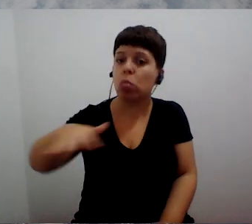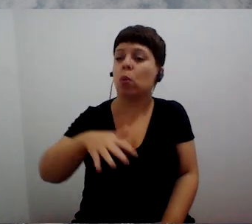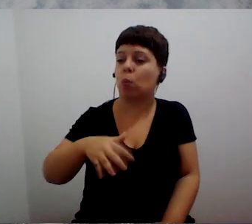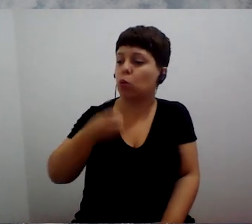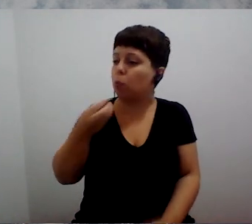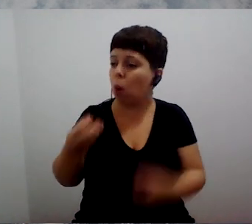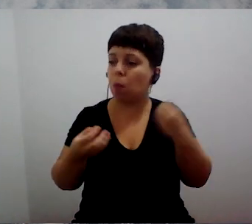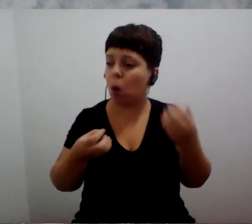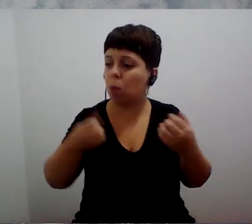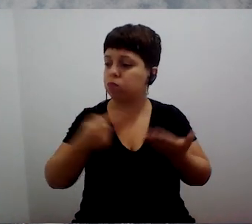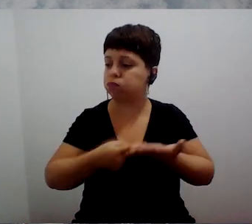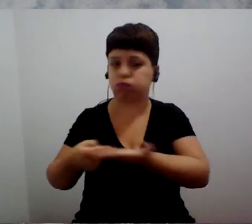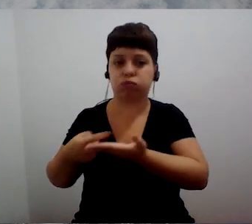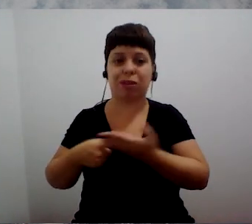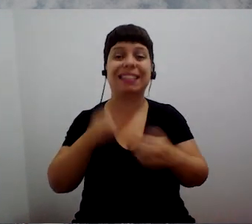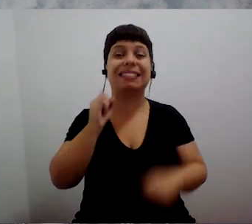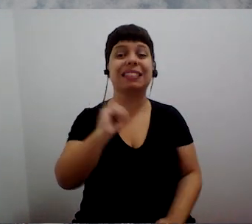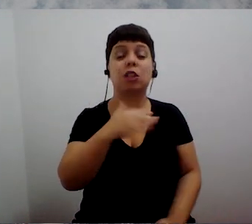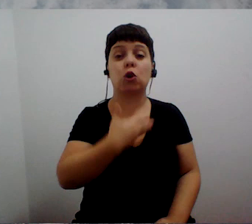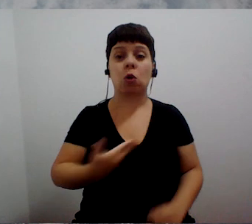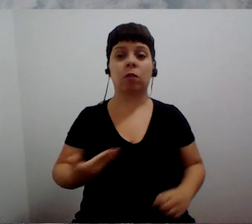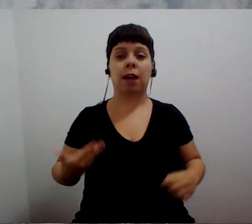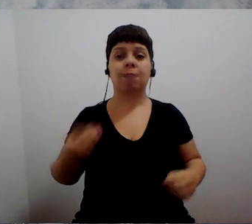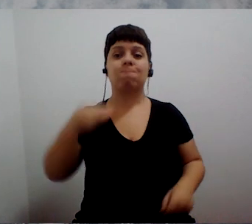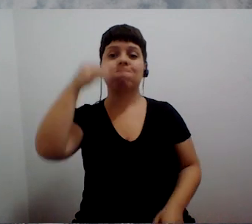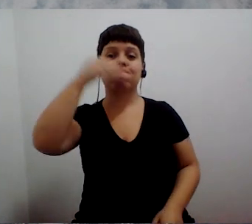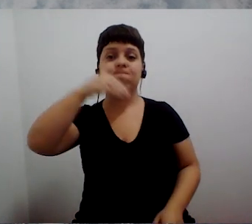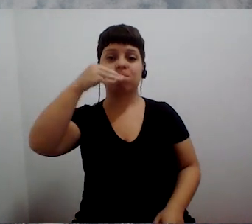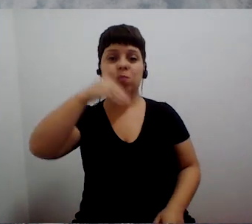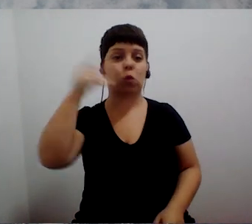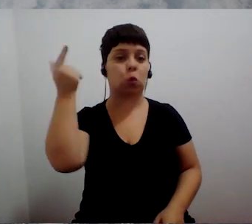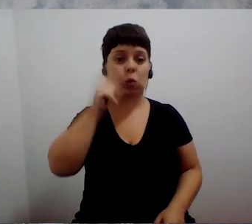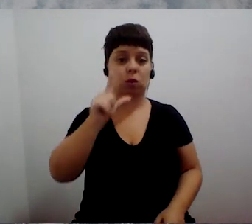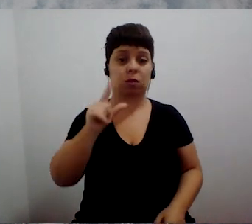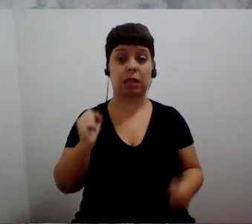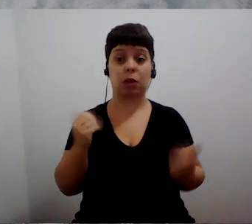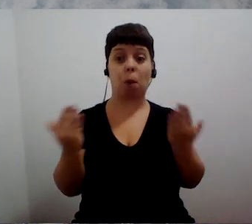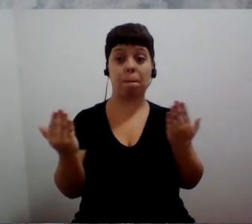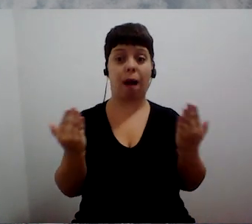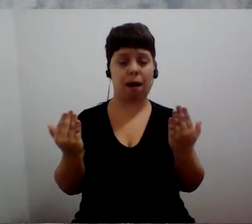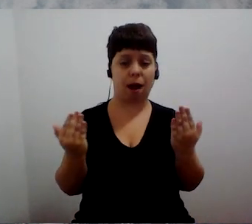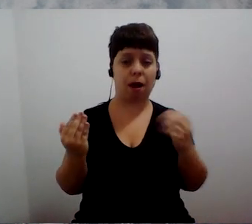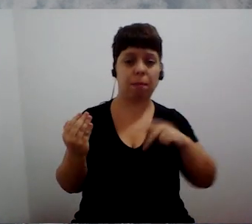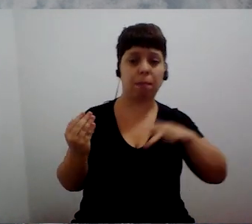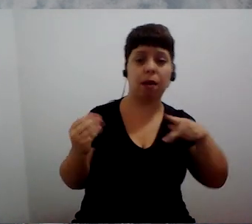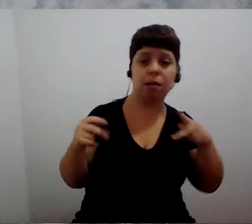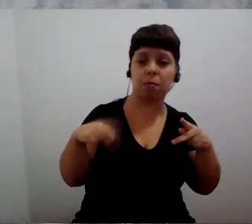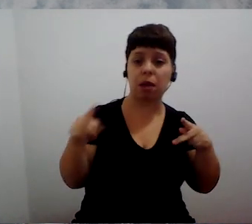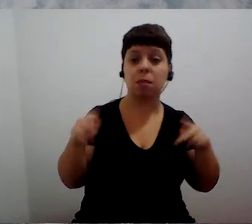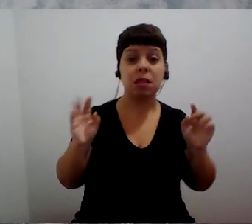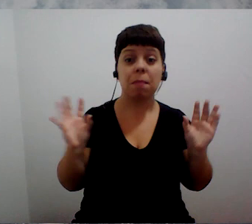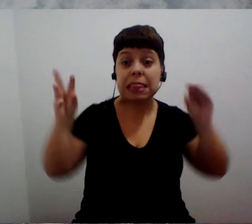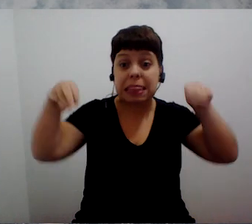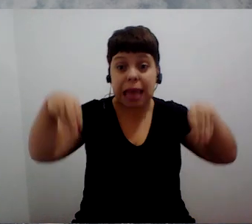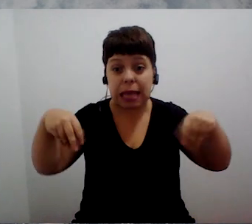when you have severe lack of state capacities. And if you compare countries, but also within each country.